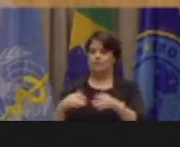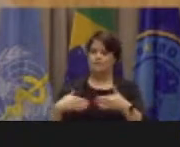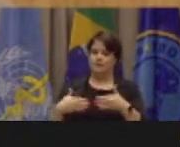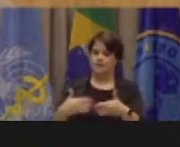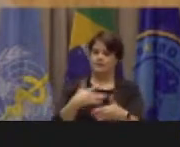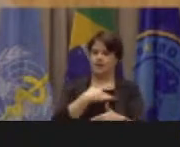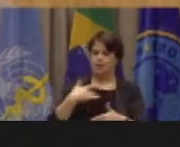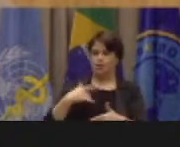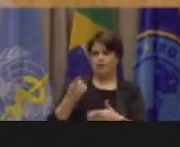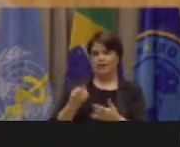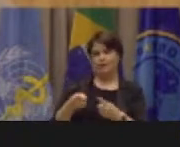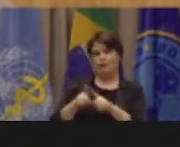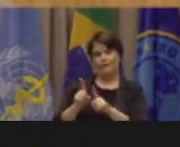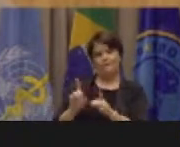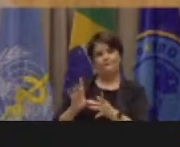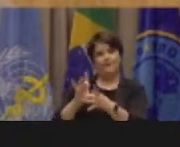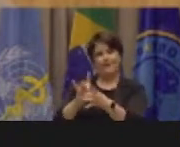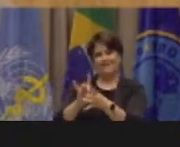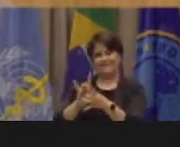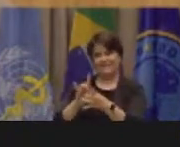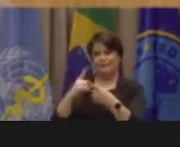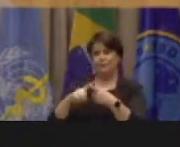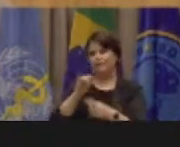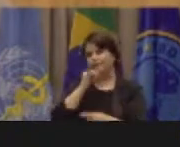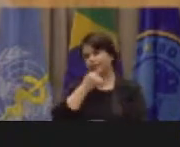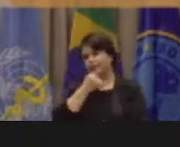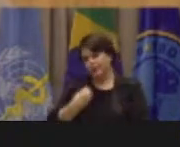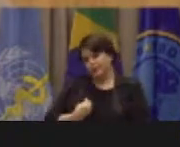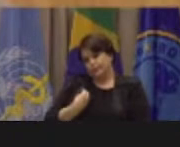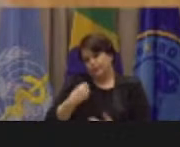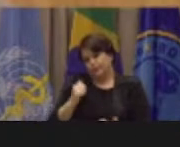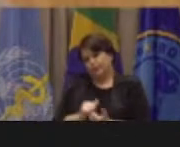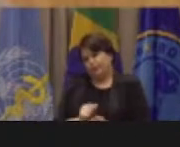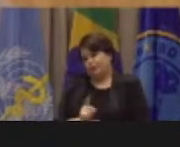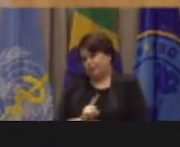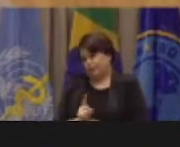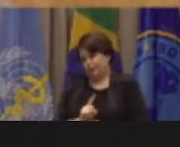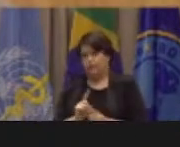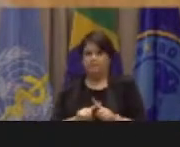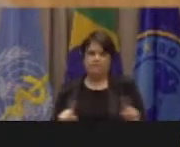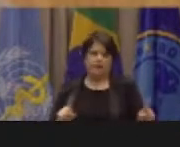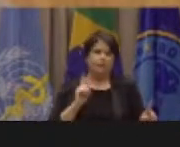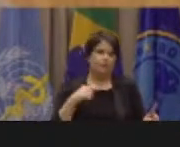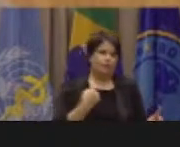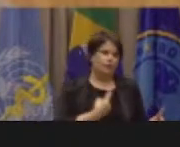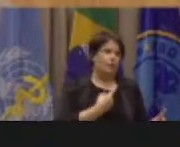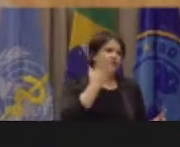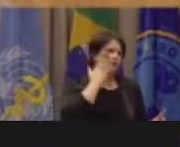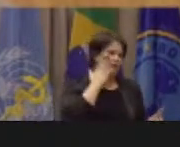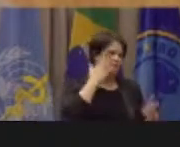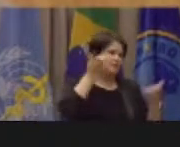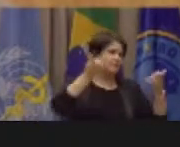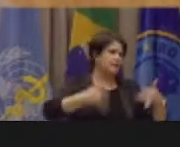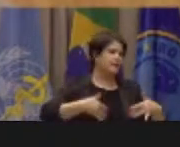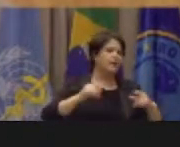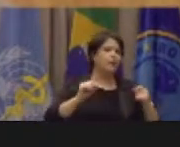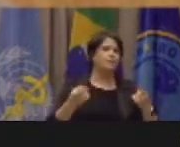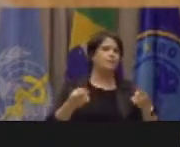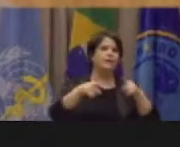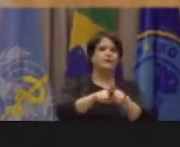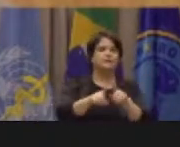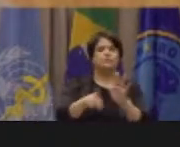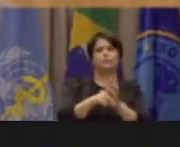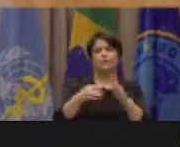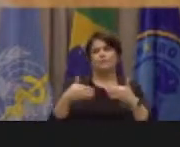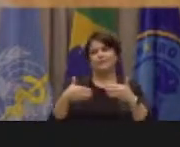of Health, our great partner, unfortunately is not here with us today, but we would like to highlight their